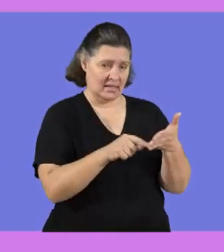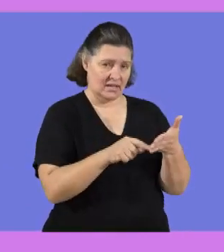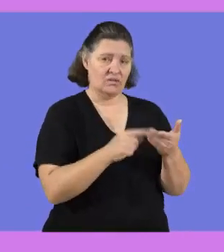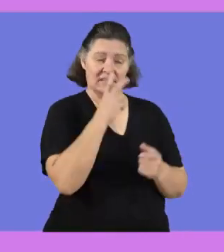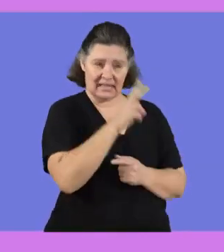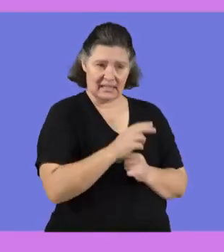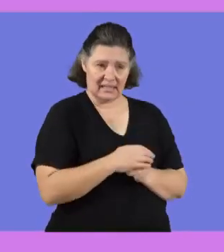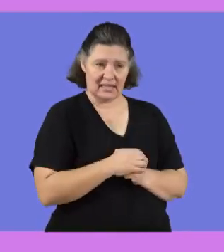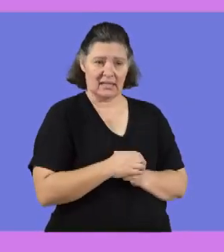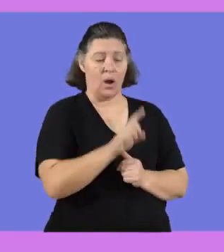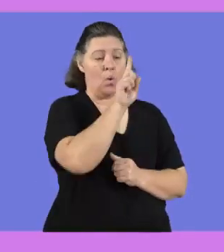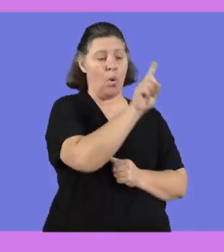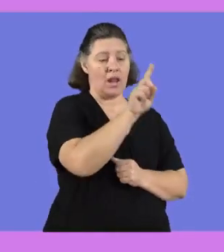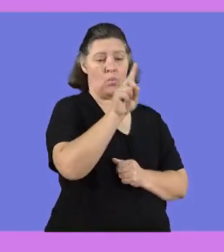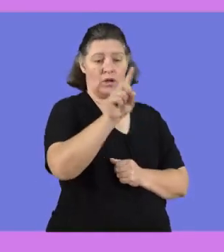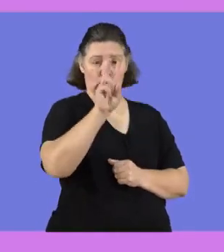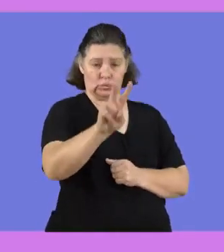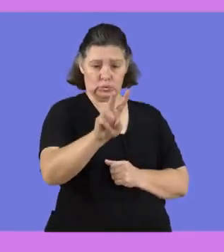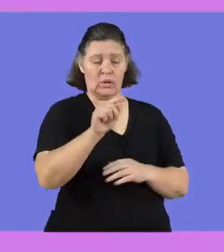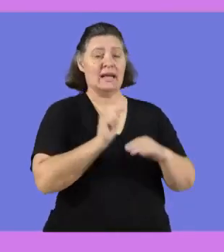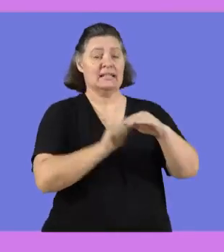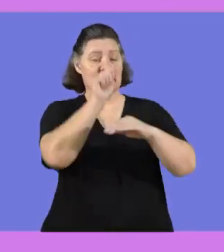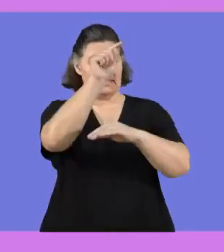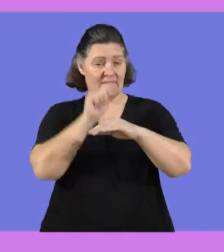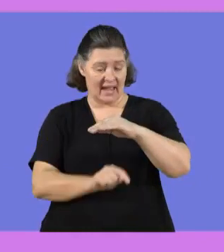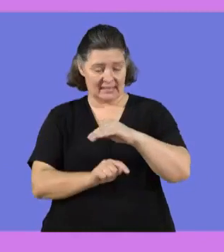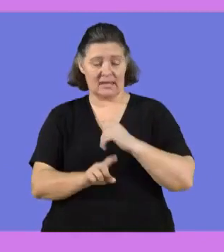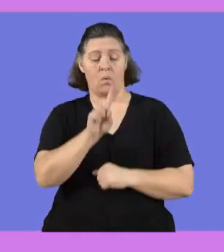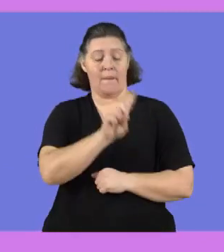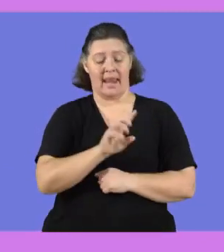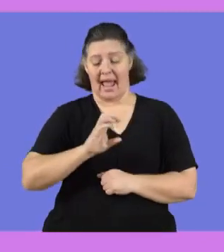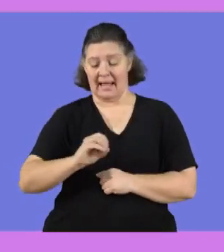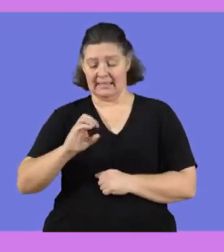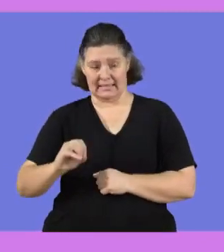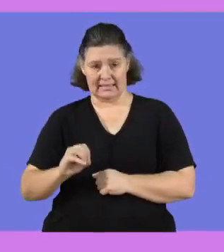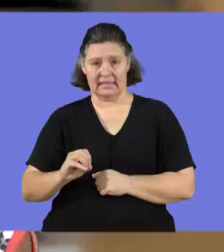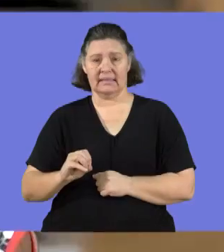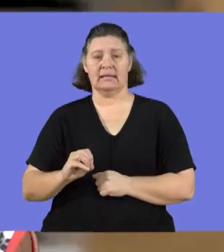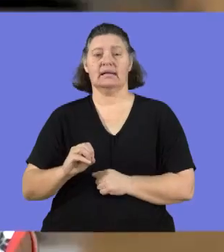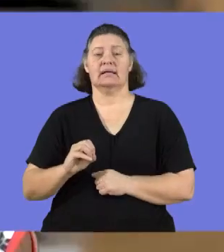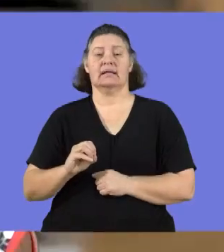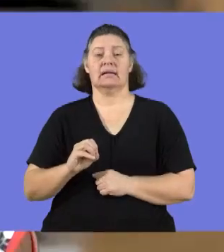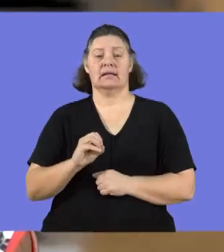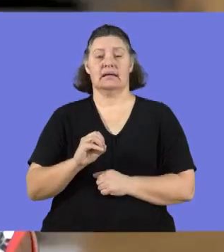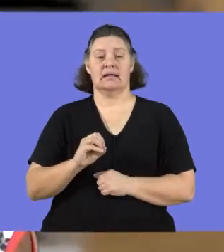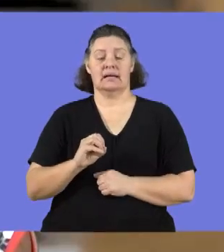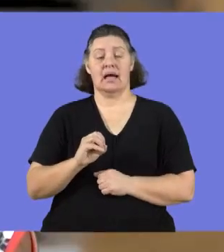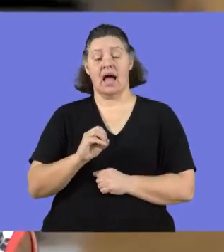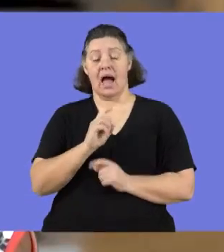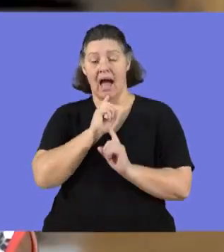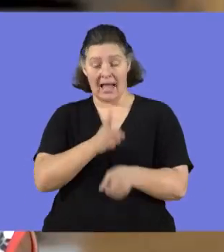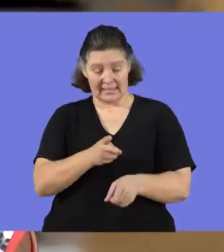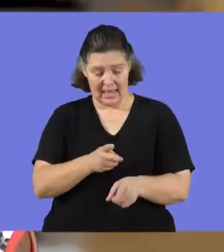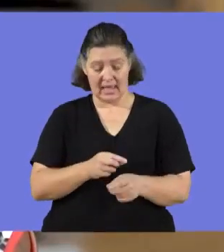is 5,000 rand. We can press the calculator together. Then we have 112 divided by